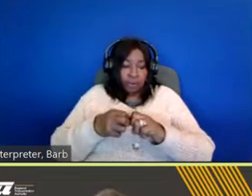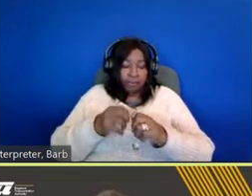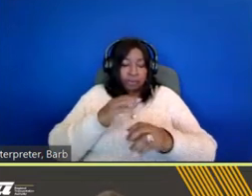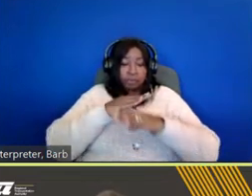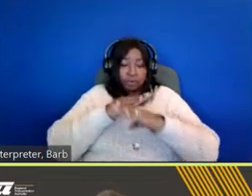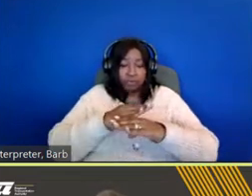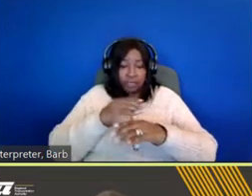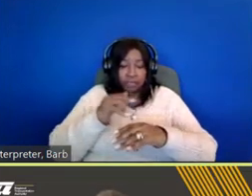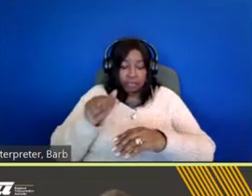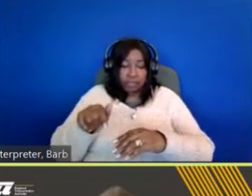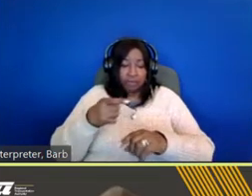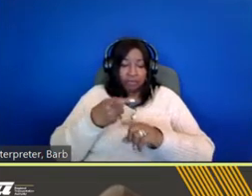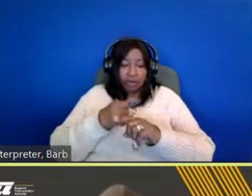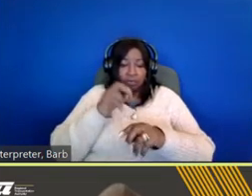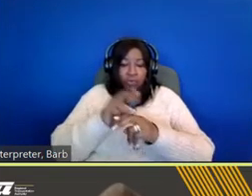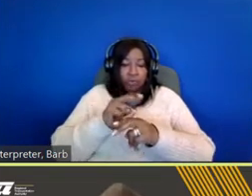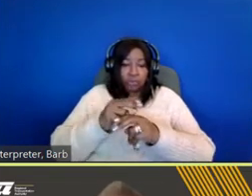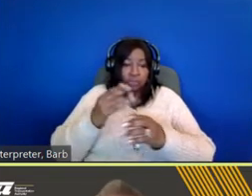service.